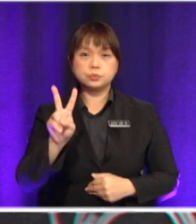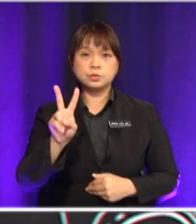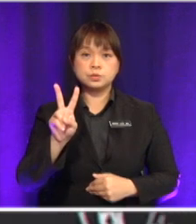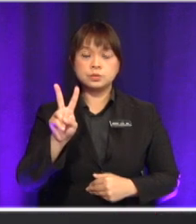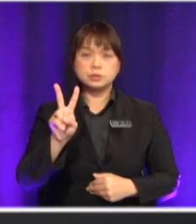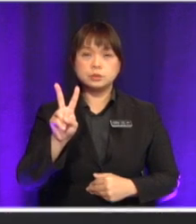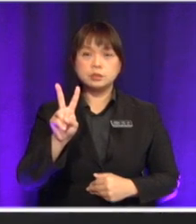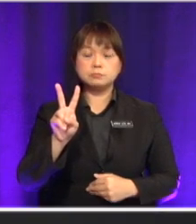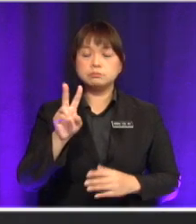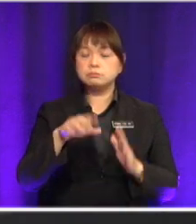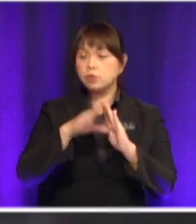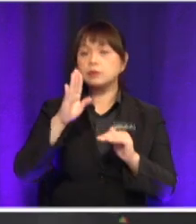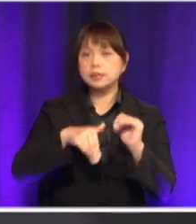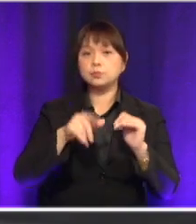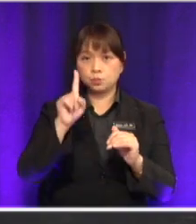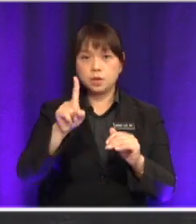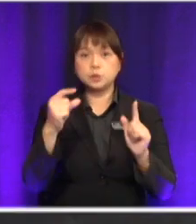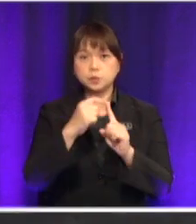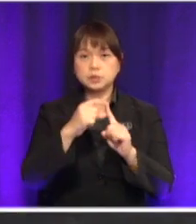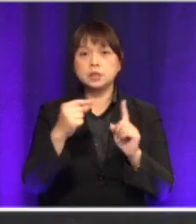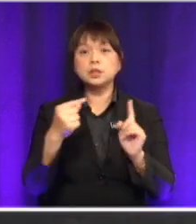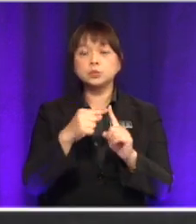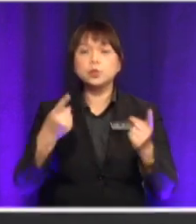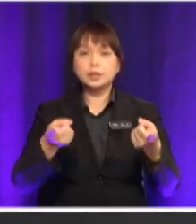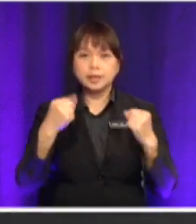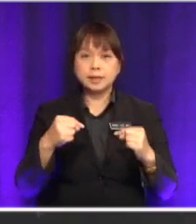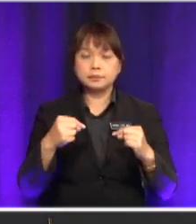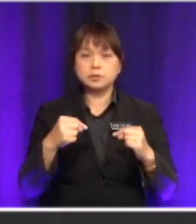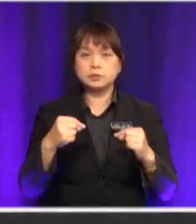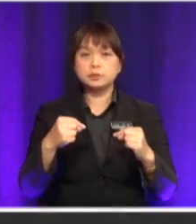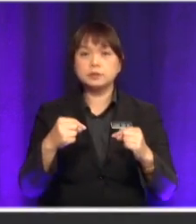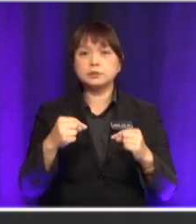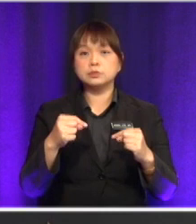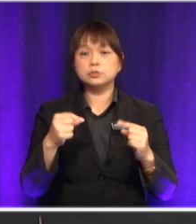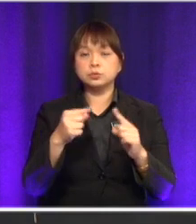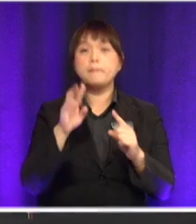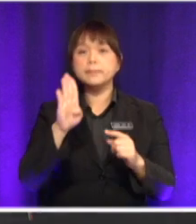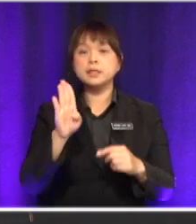one word. Sorry, to come up to a meaning of a different word. Okay, so it's going to be a